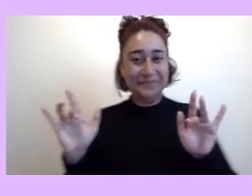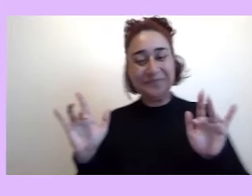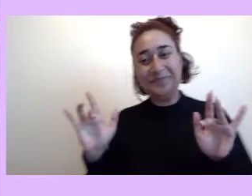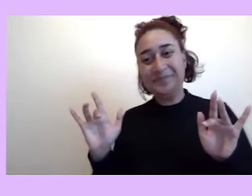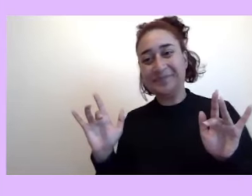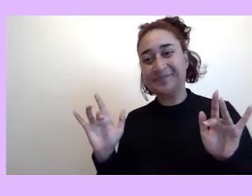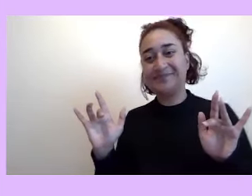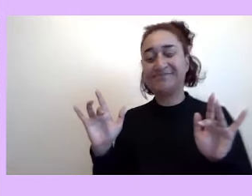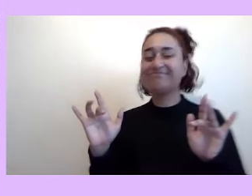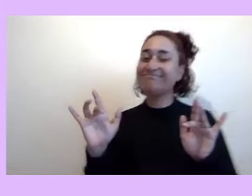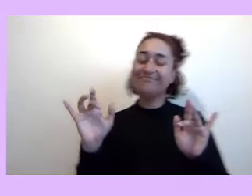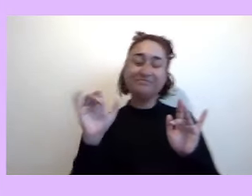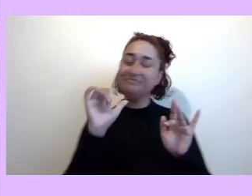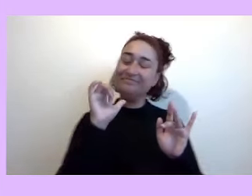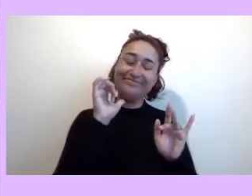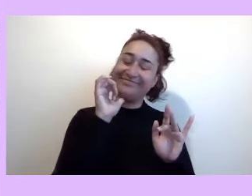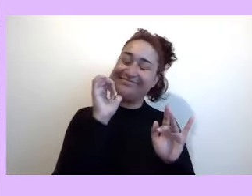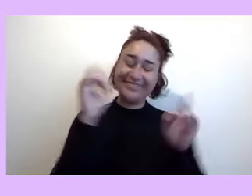That didn't fly.